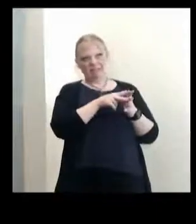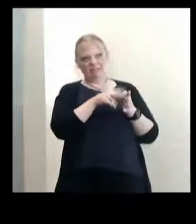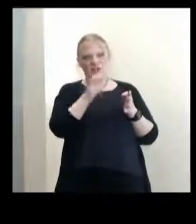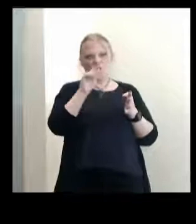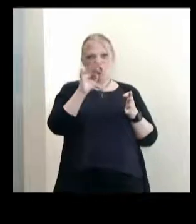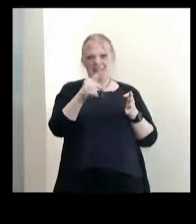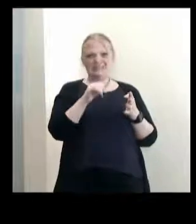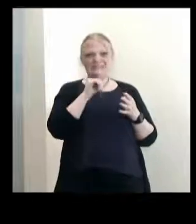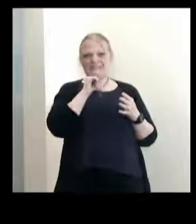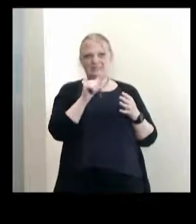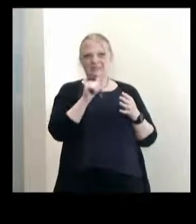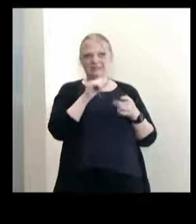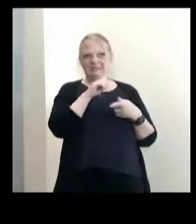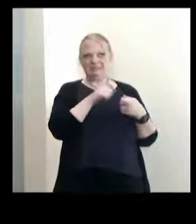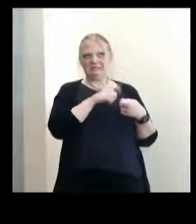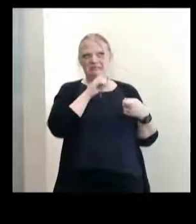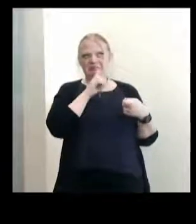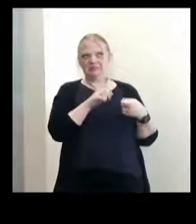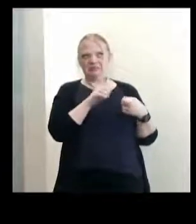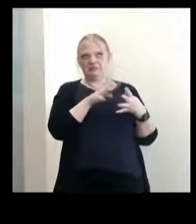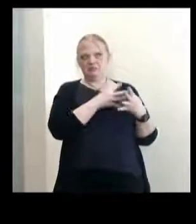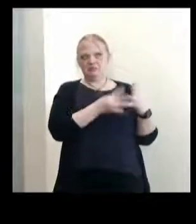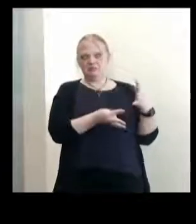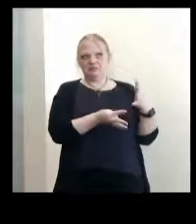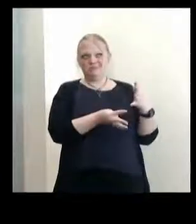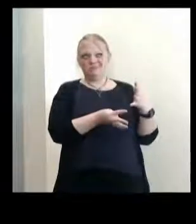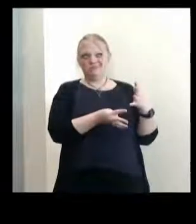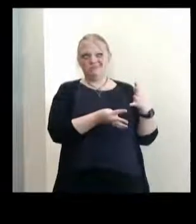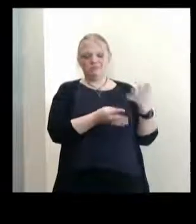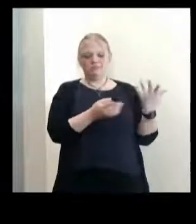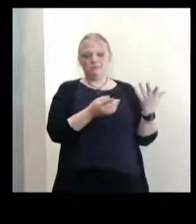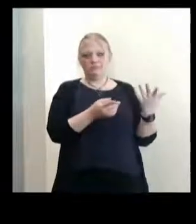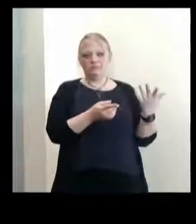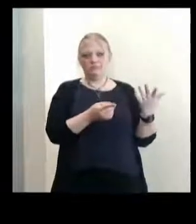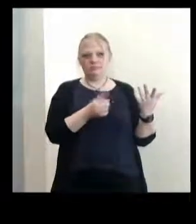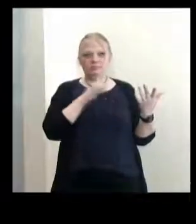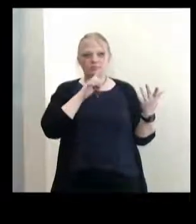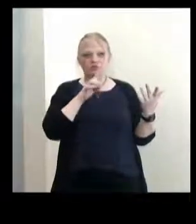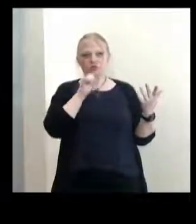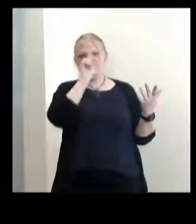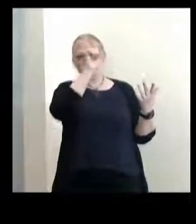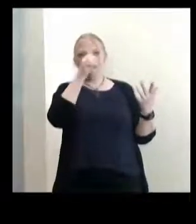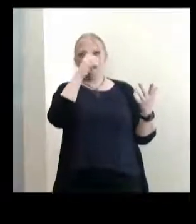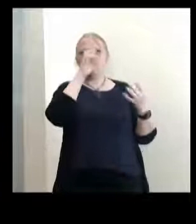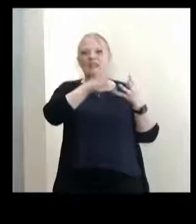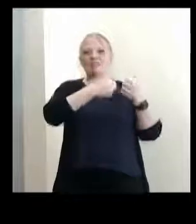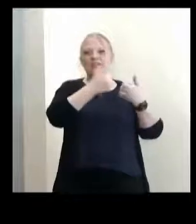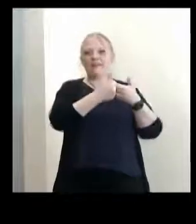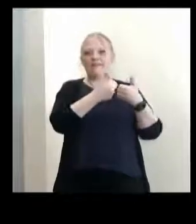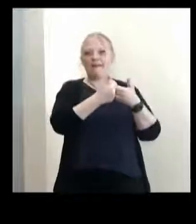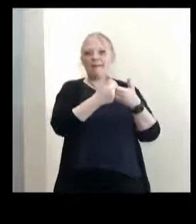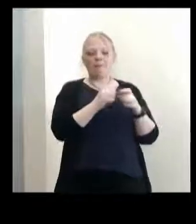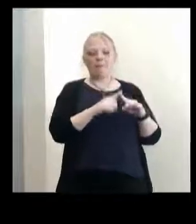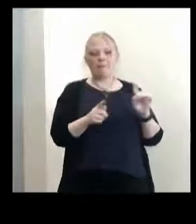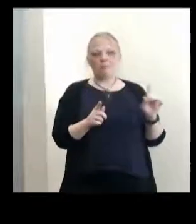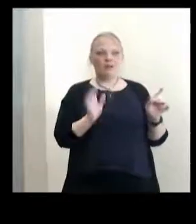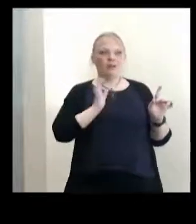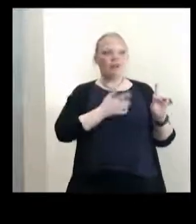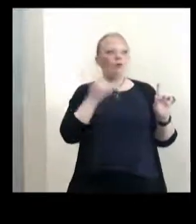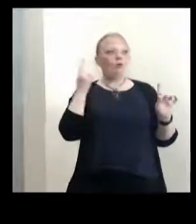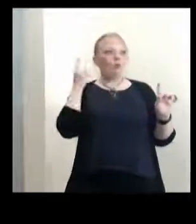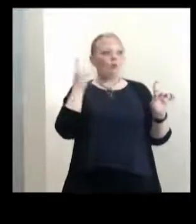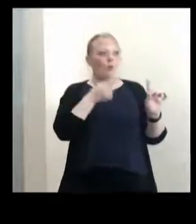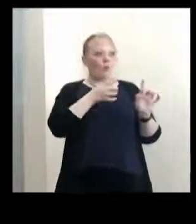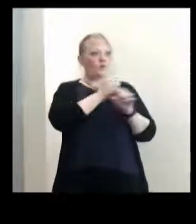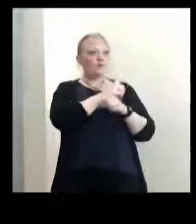the schedule is off the top of my head. I know it has been out there and with the additional game that was added. Our goal is to ensure